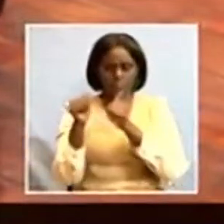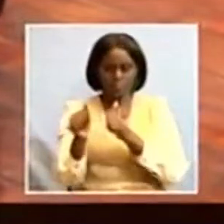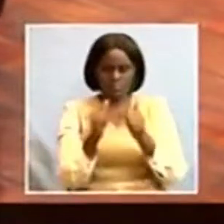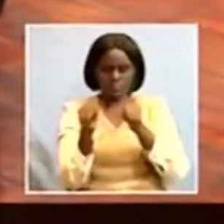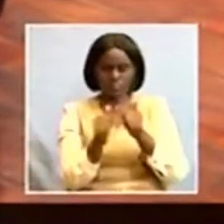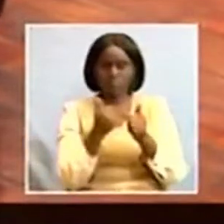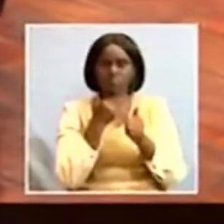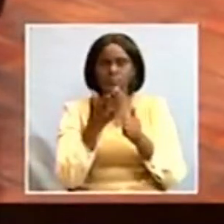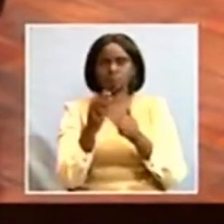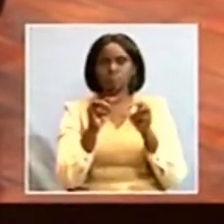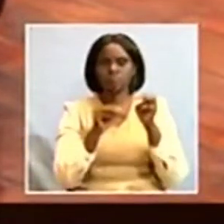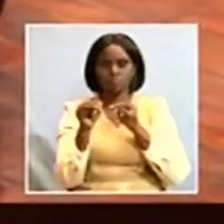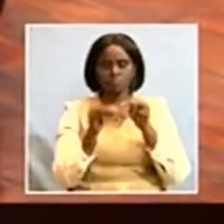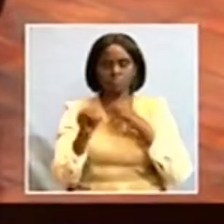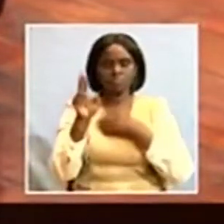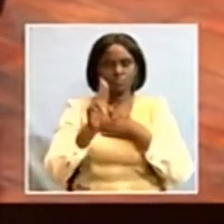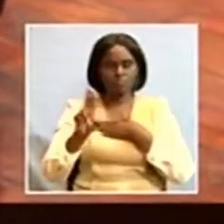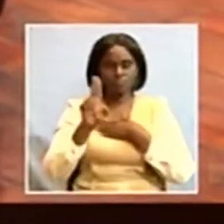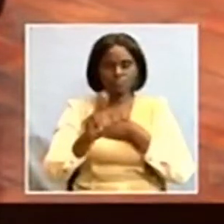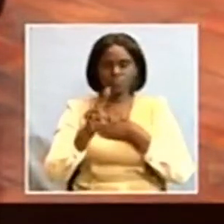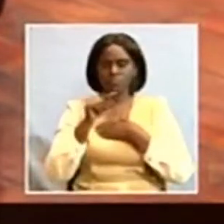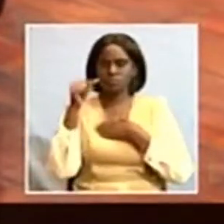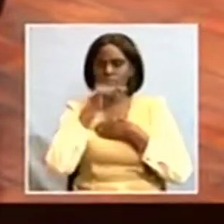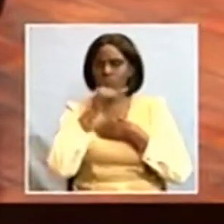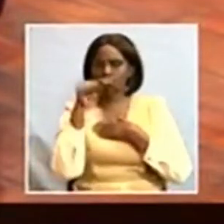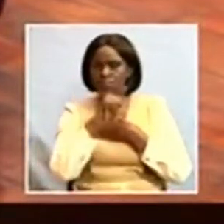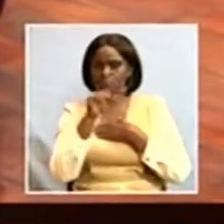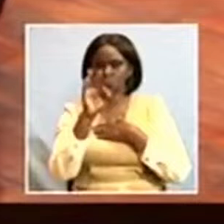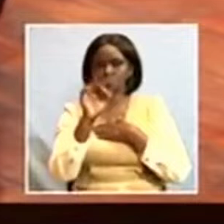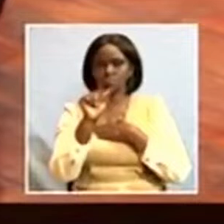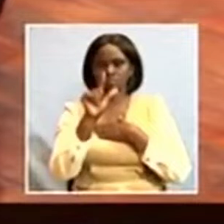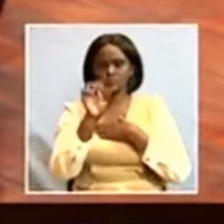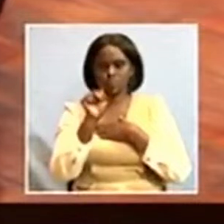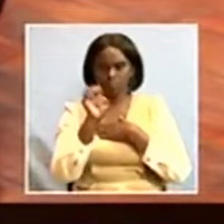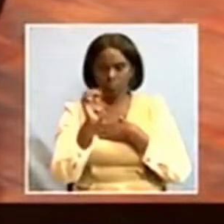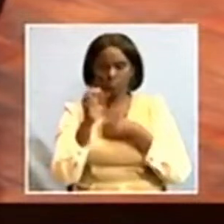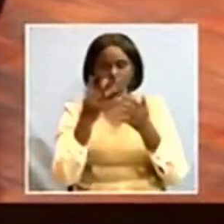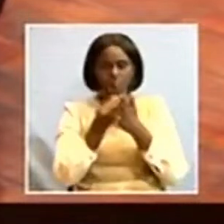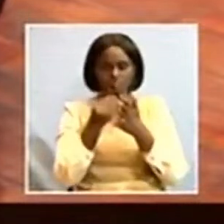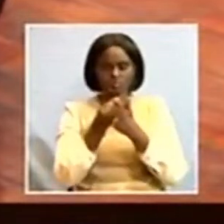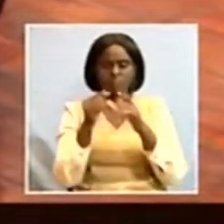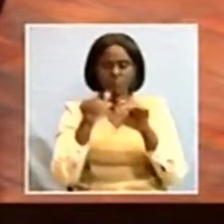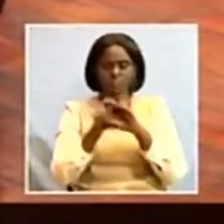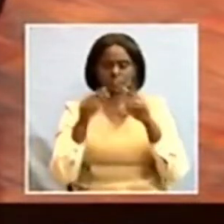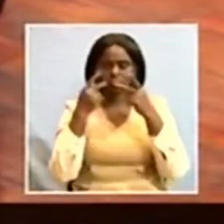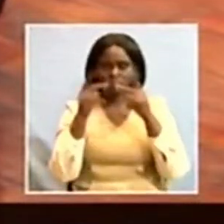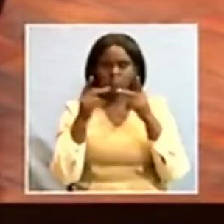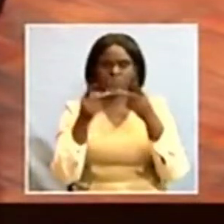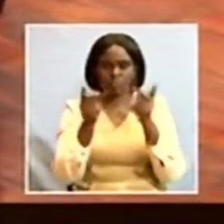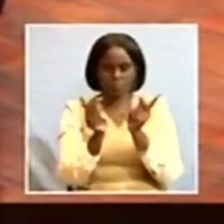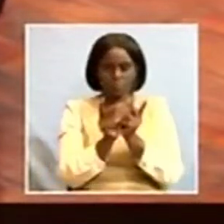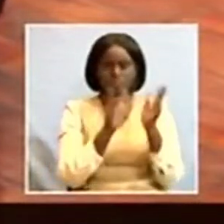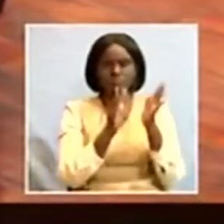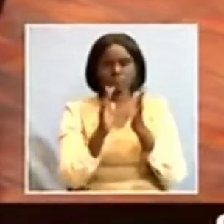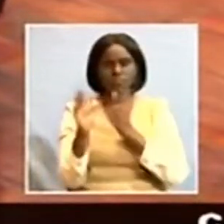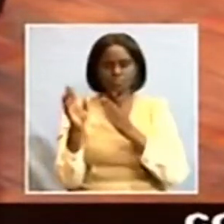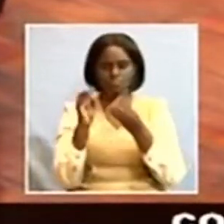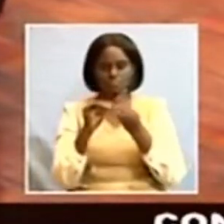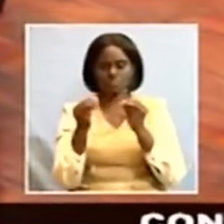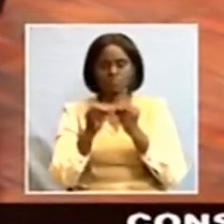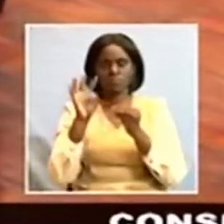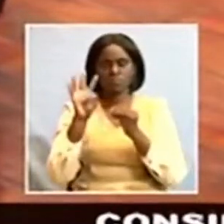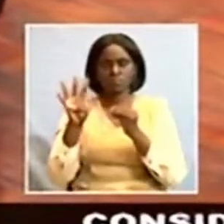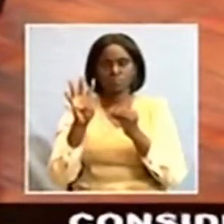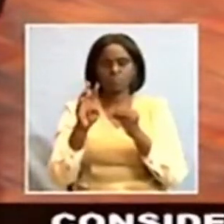taken, management used force account method and constructed the ramps at public places as planned. Number 4